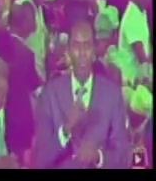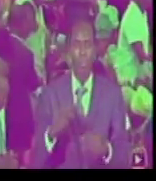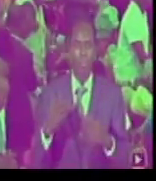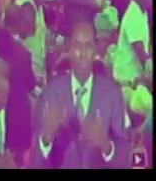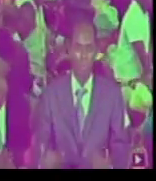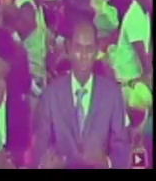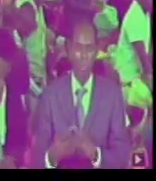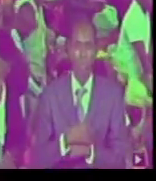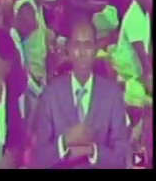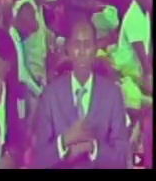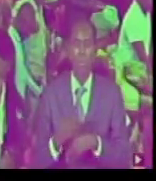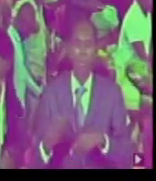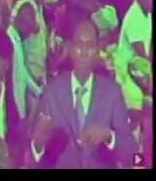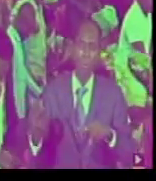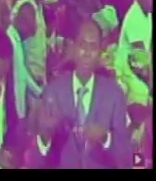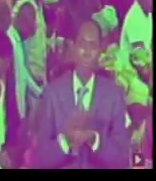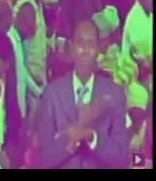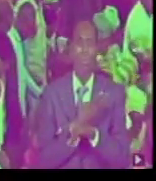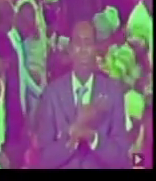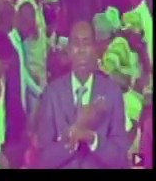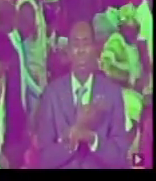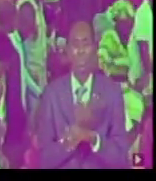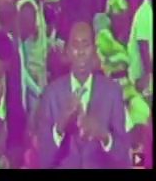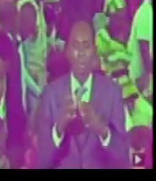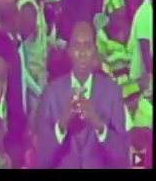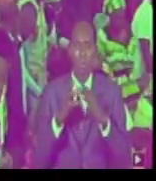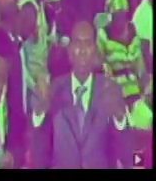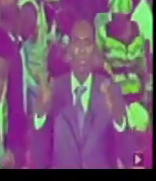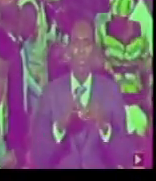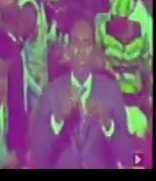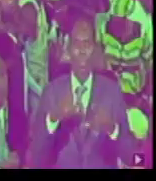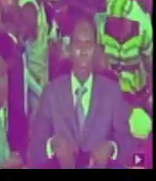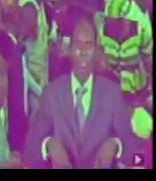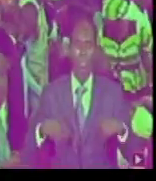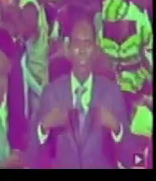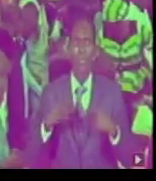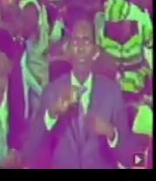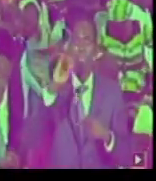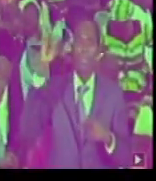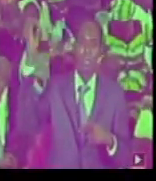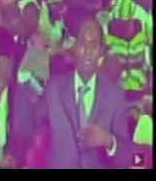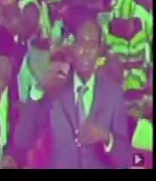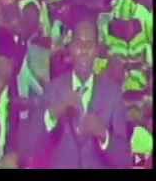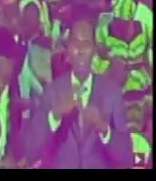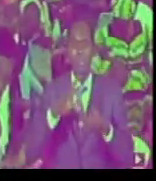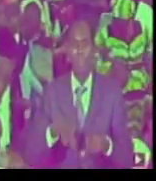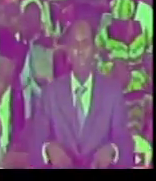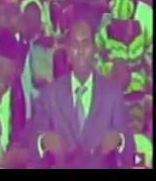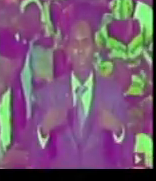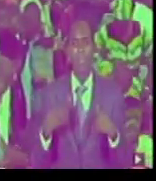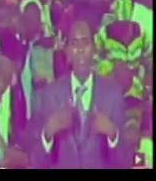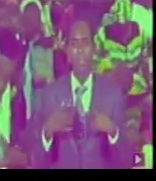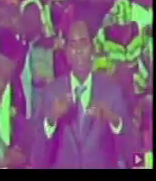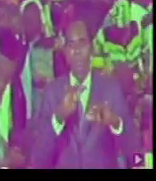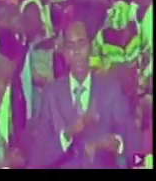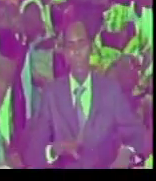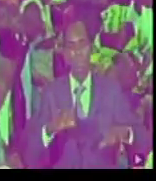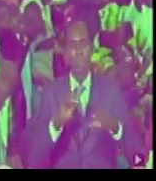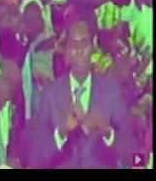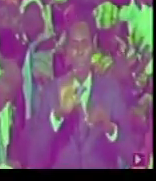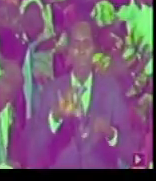Multiplication. Abundance in your life, grace in your life, mercy in your